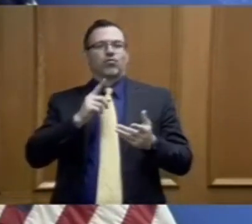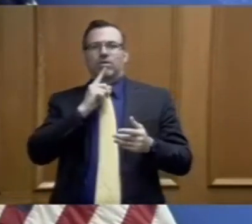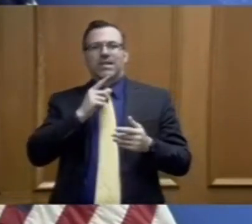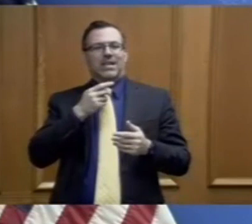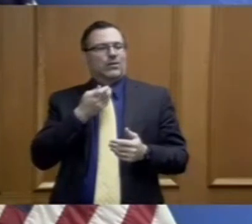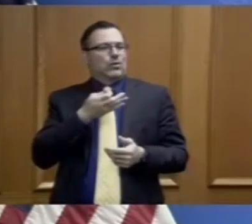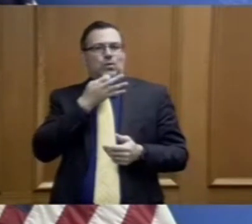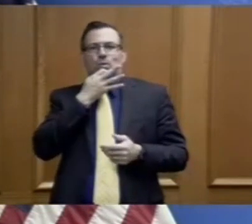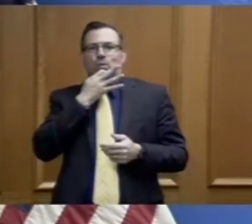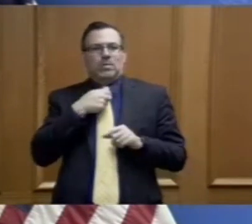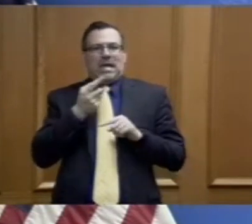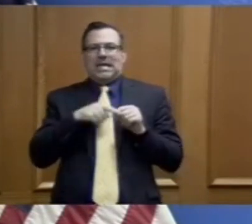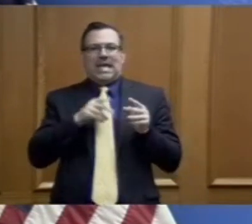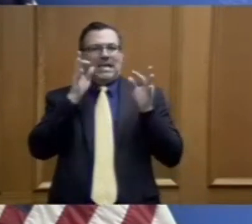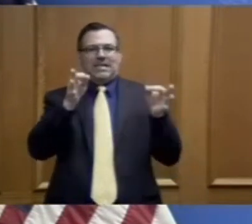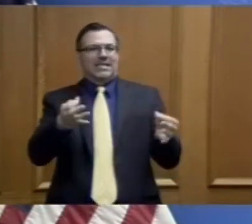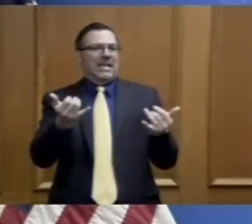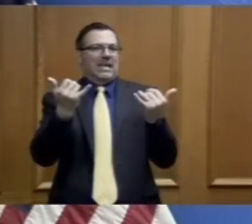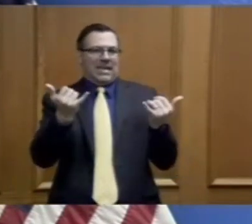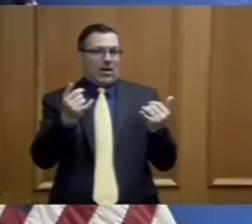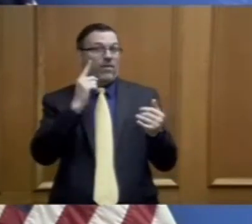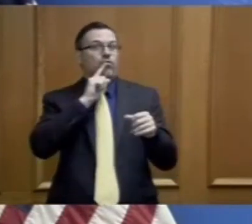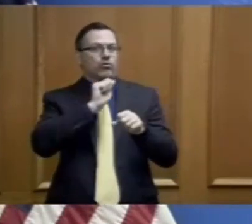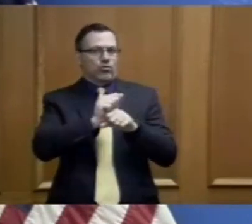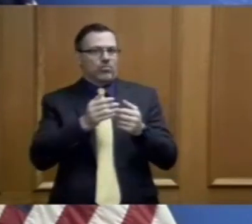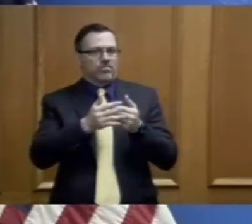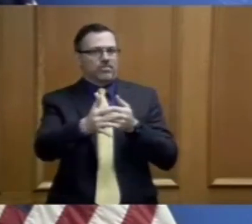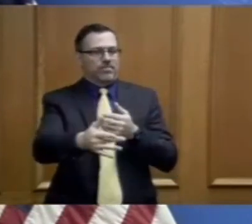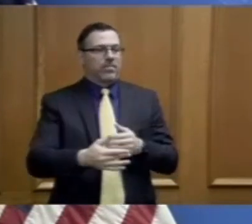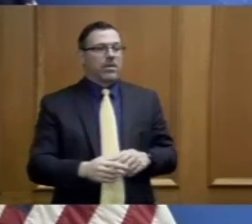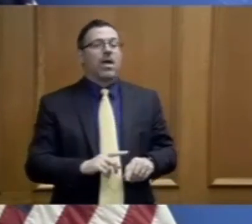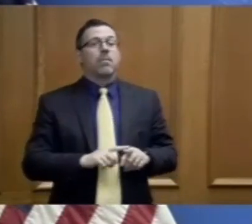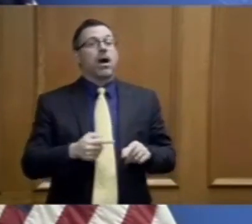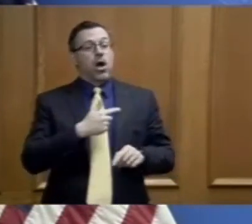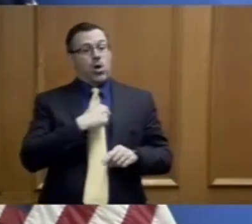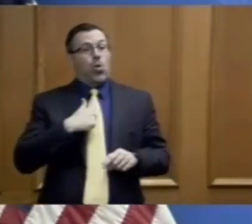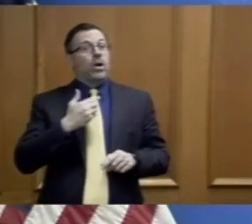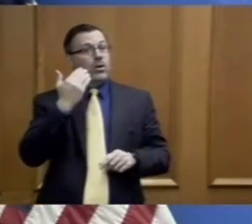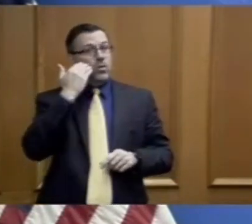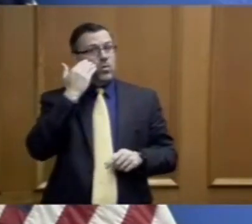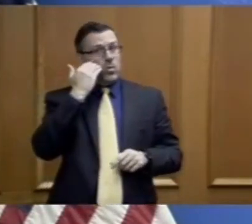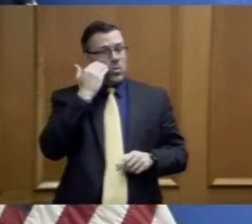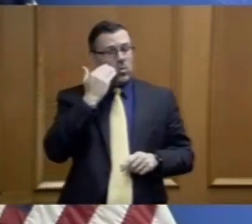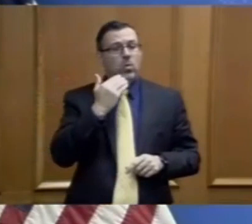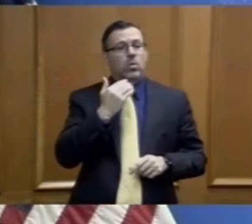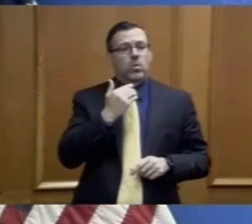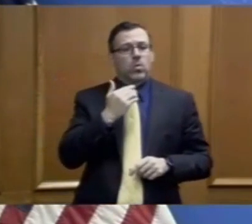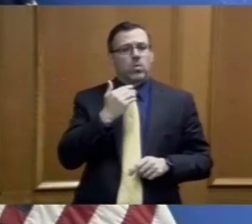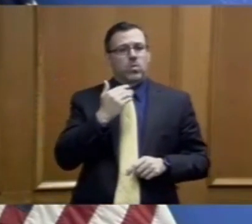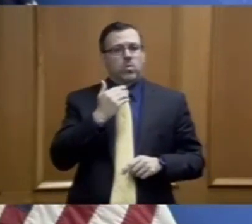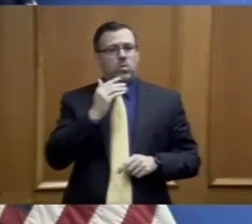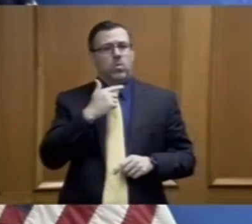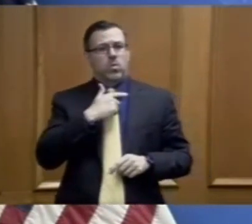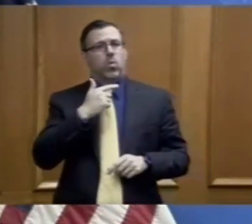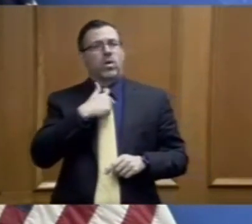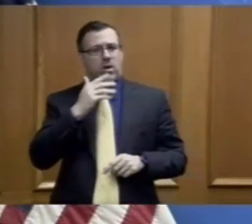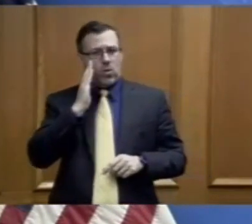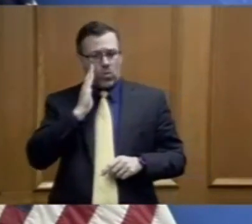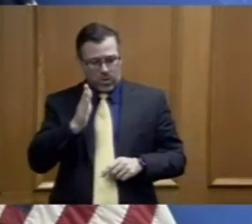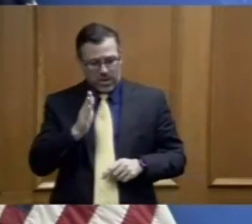for sure. It's not too soon to say that we know that there is going to be a